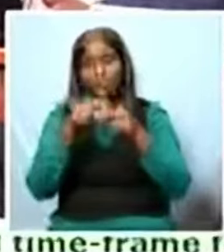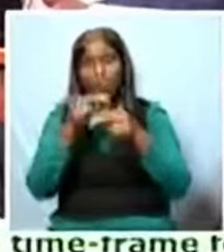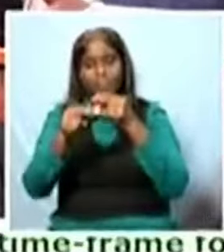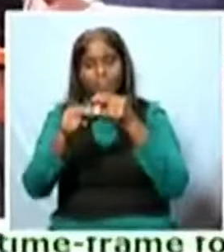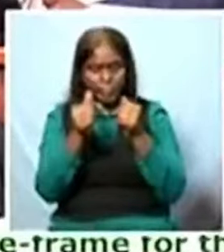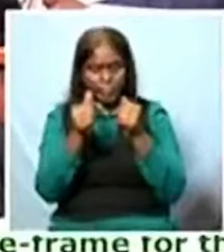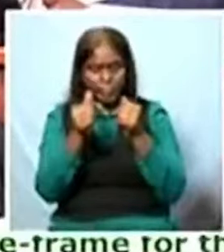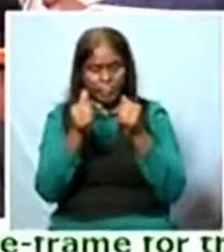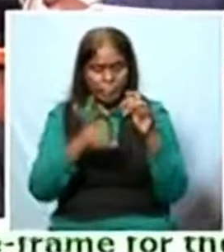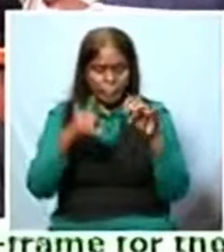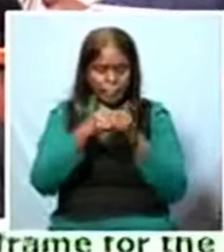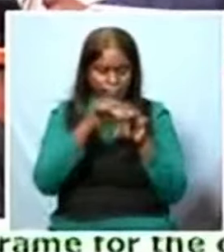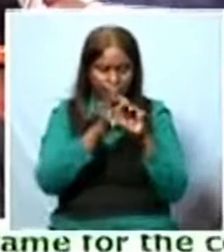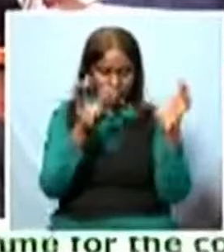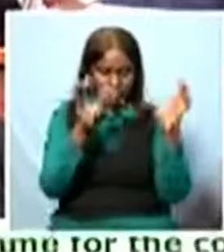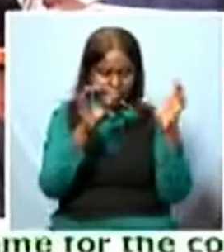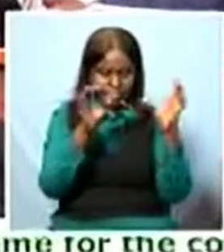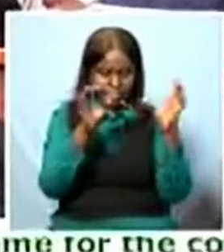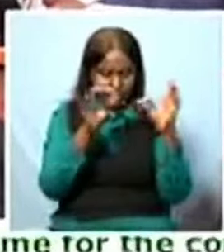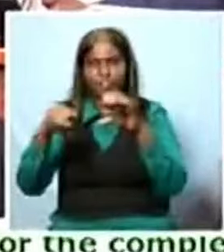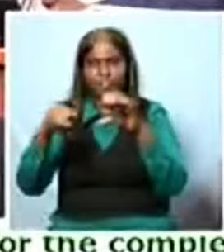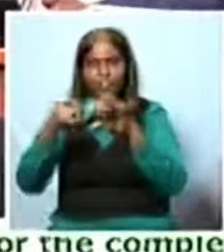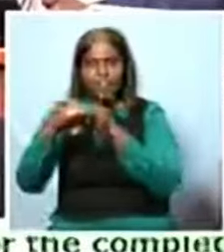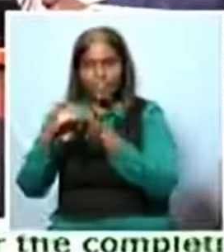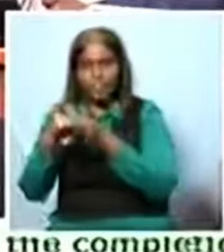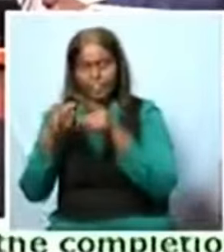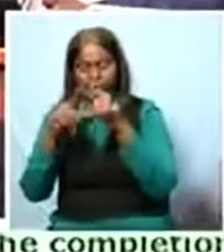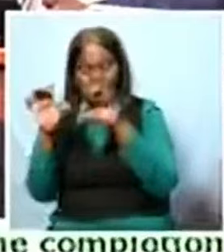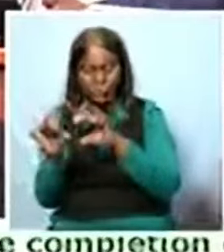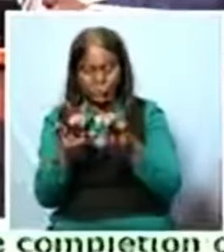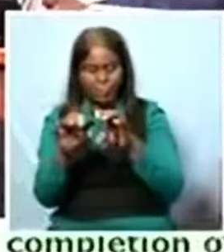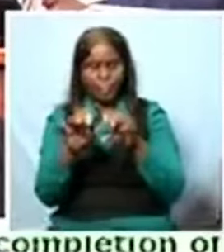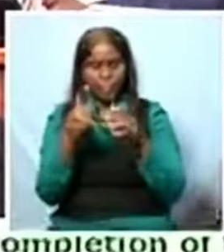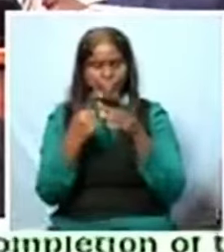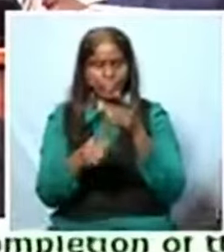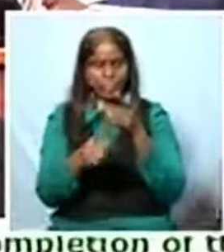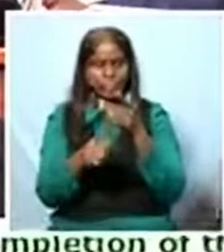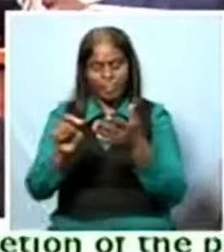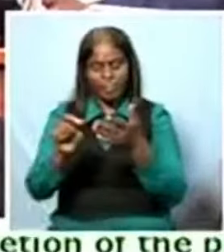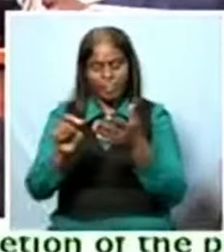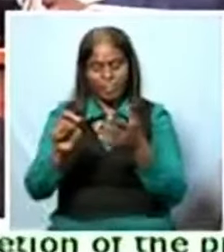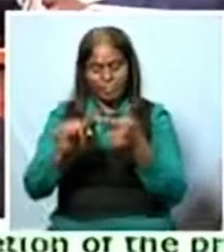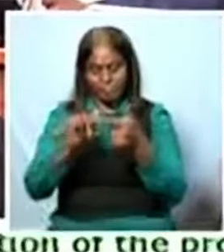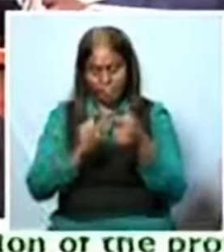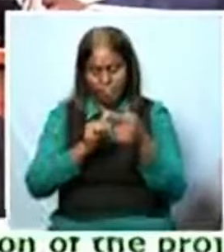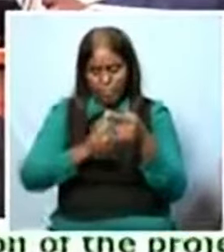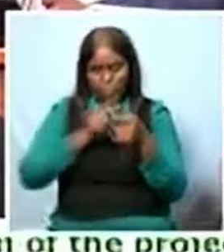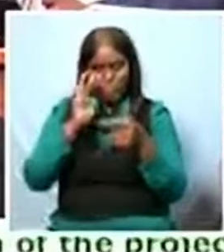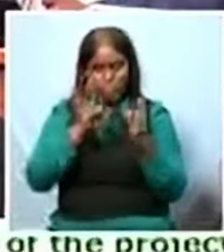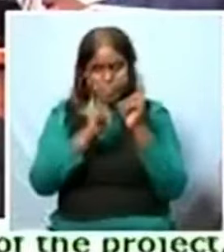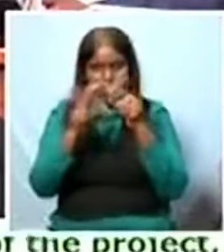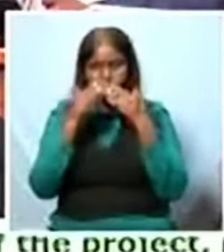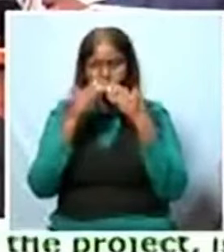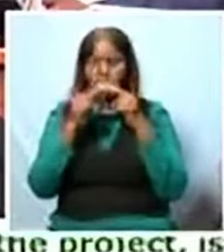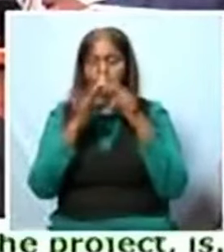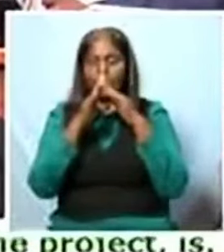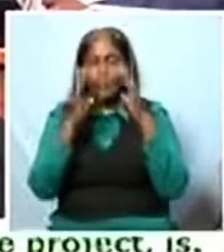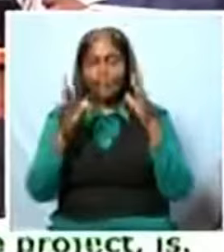let engage the council. We shall also to do the needful, write to us, then we shall respond. Thank you so